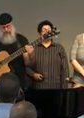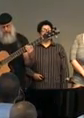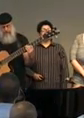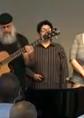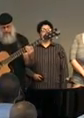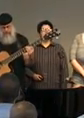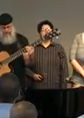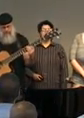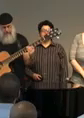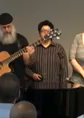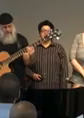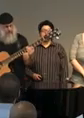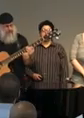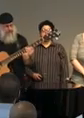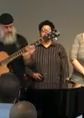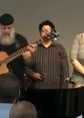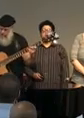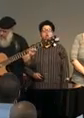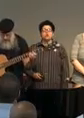the